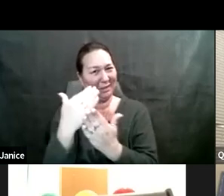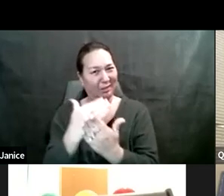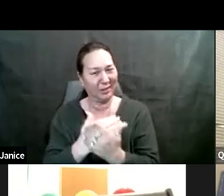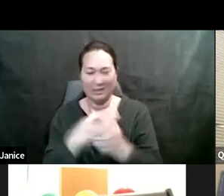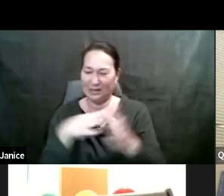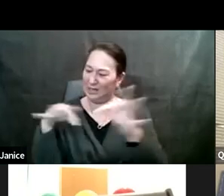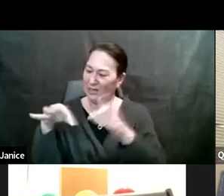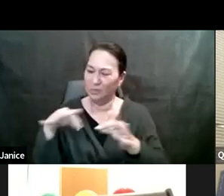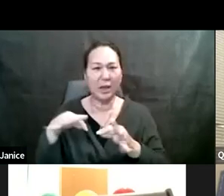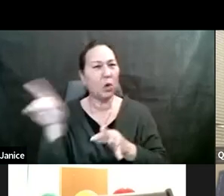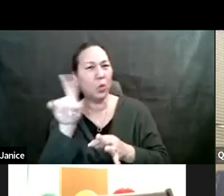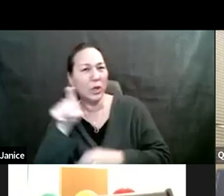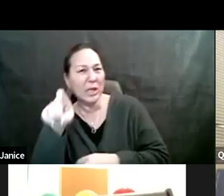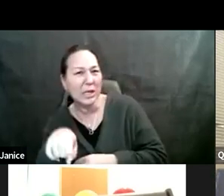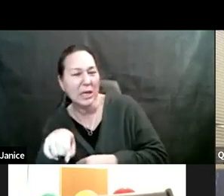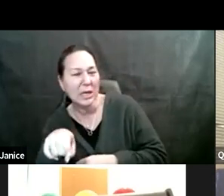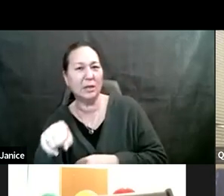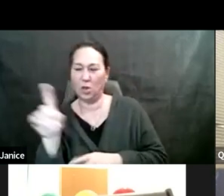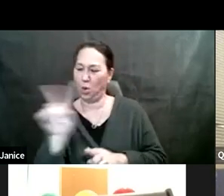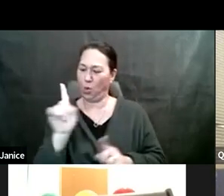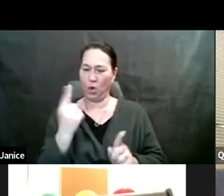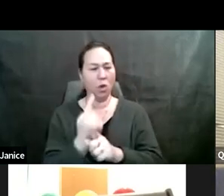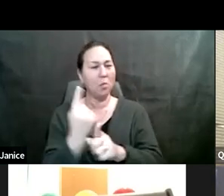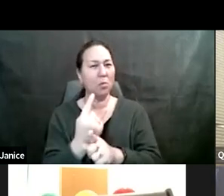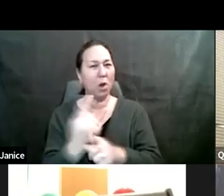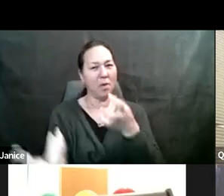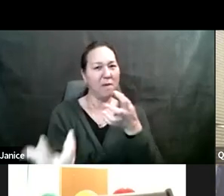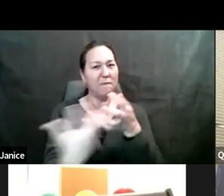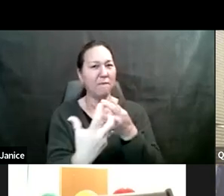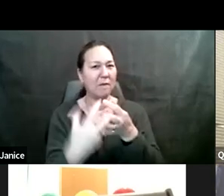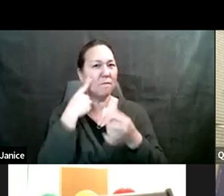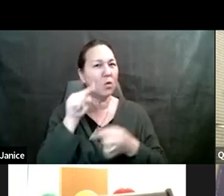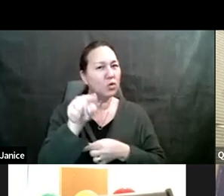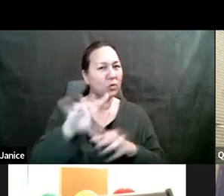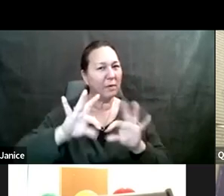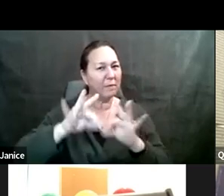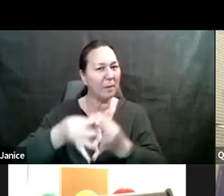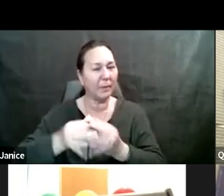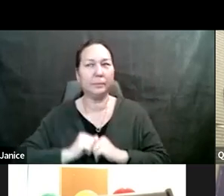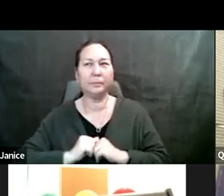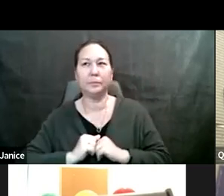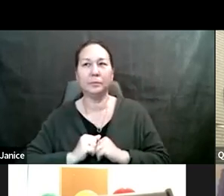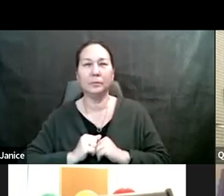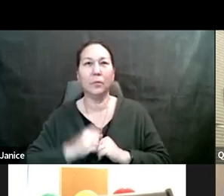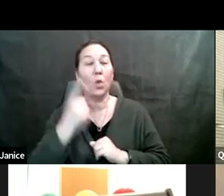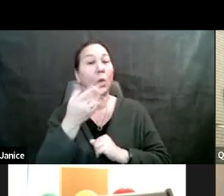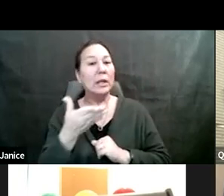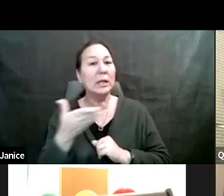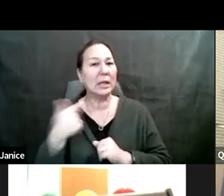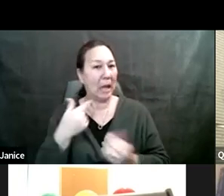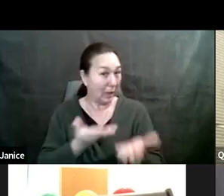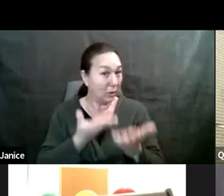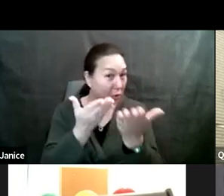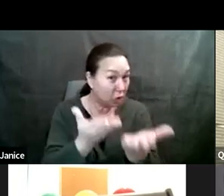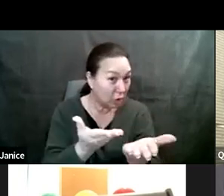to you where are the needs and what can be a proper fit for you and your family so one of the things I suggest